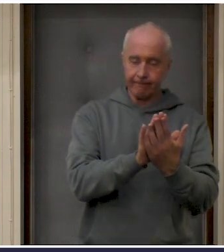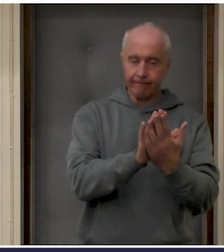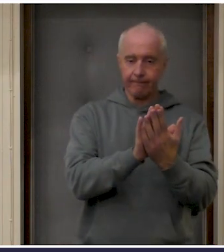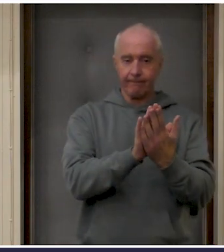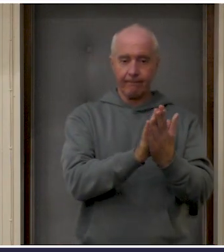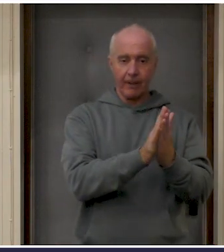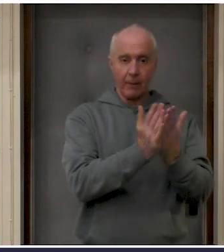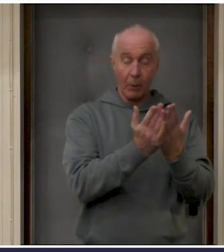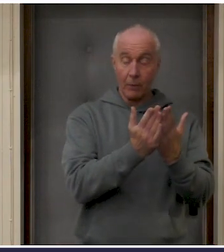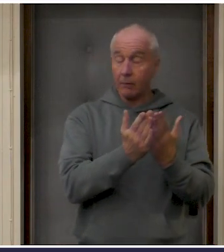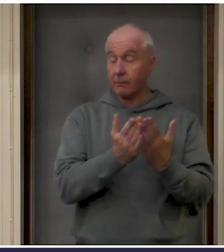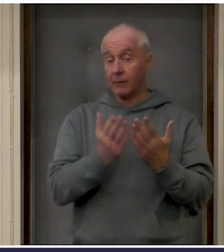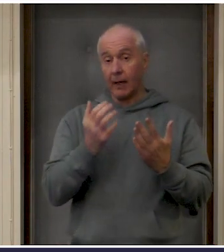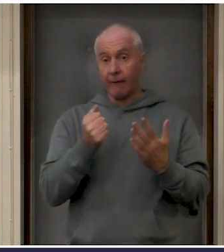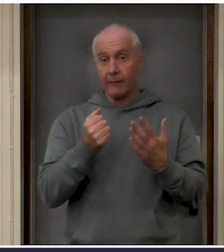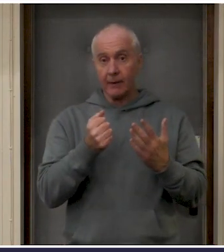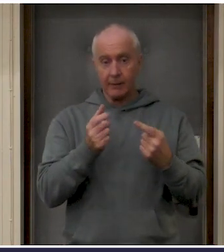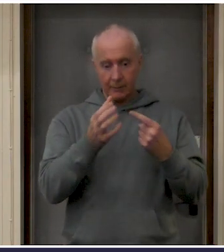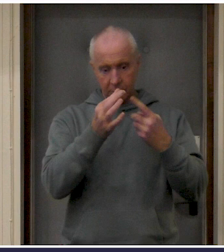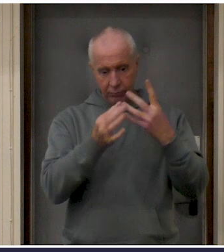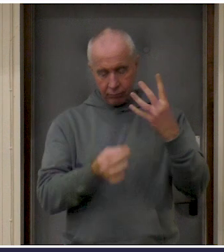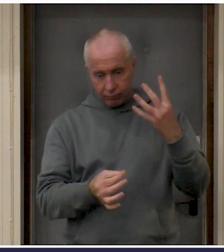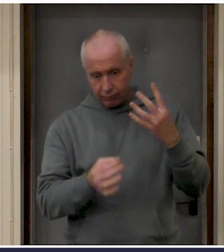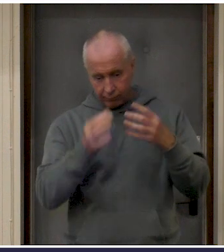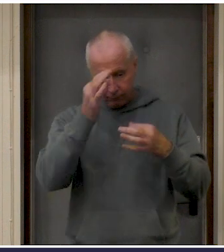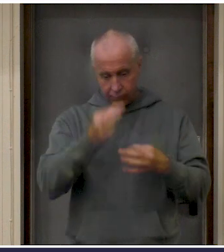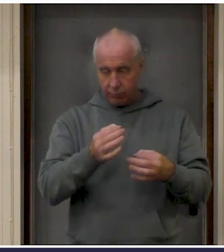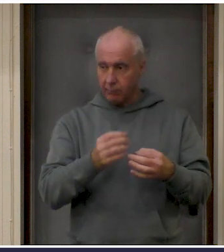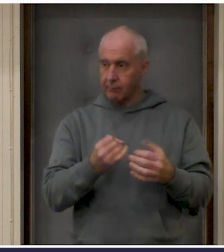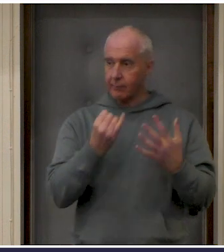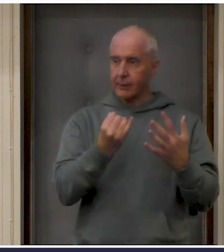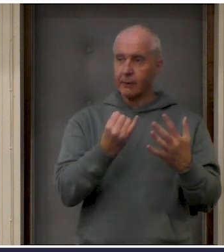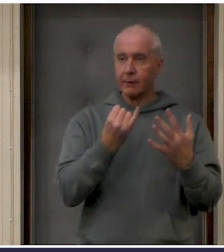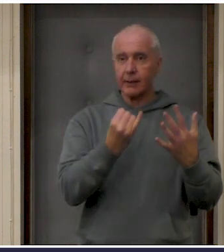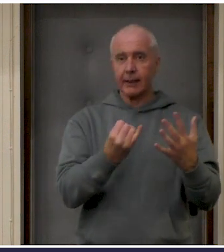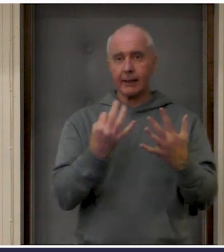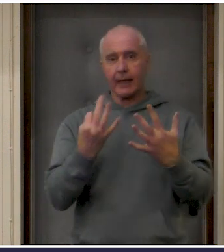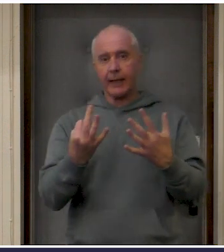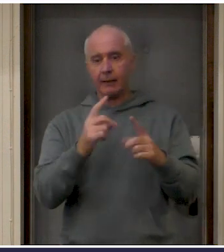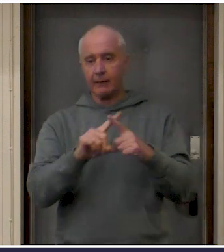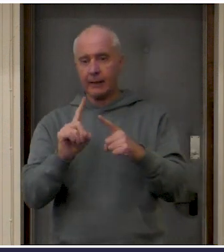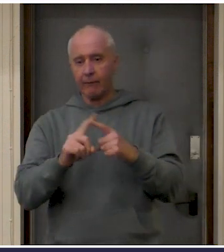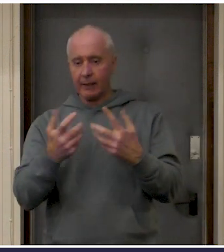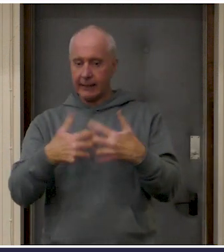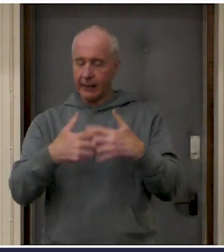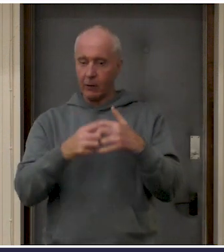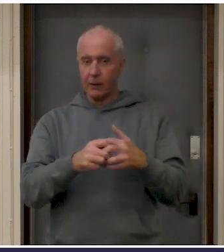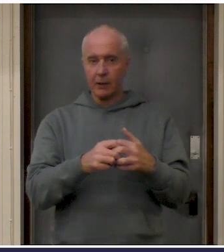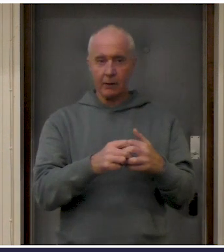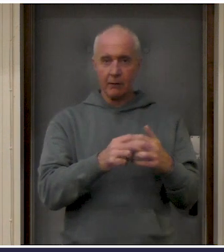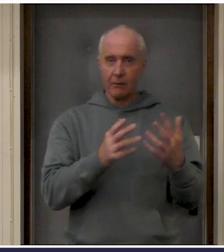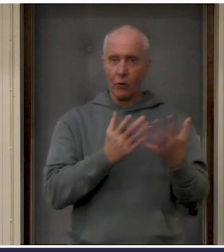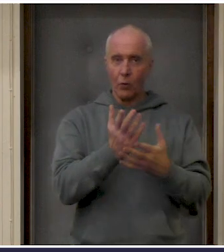And even with that, there are 60, at the latest count, 68 different technologies across these different groupings.